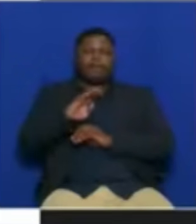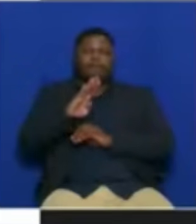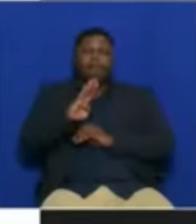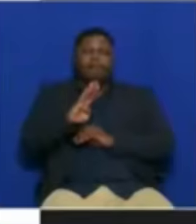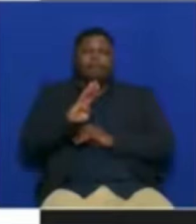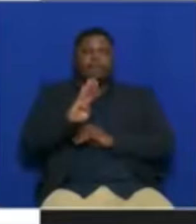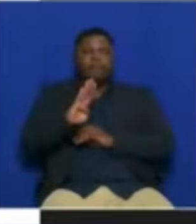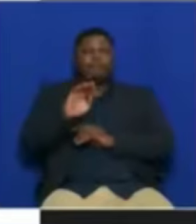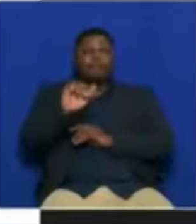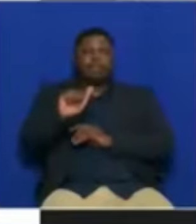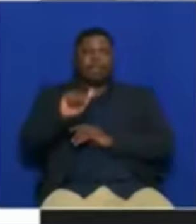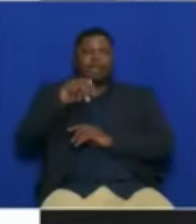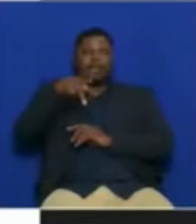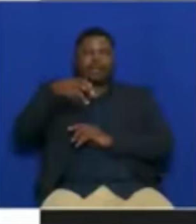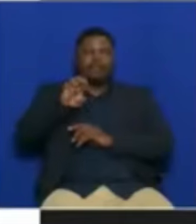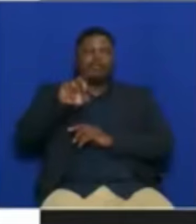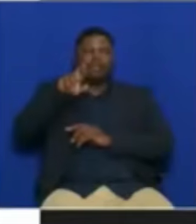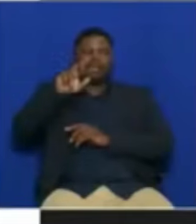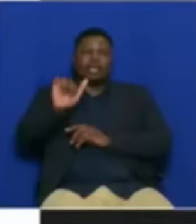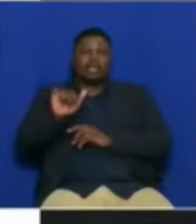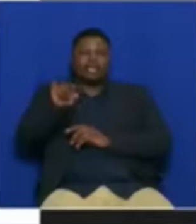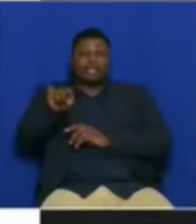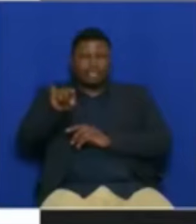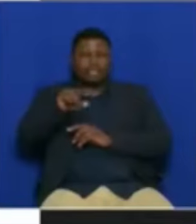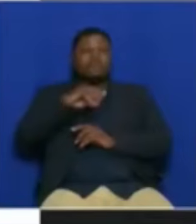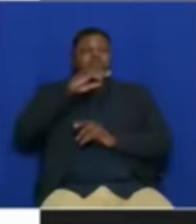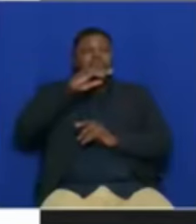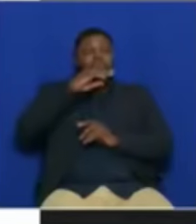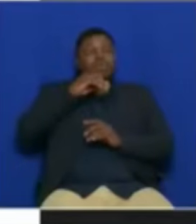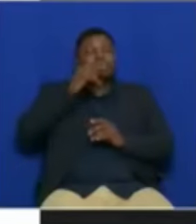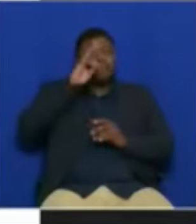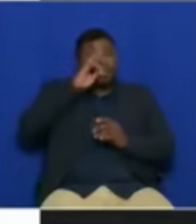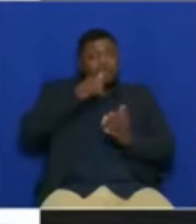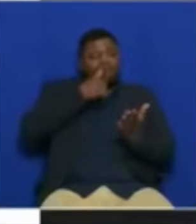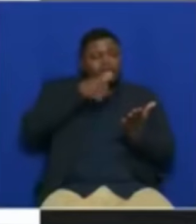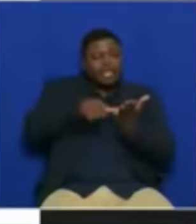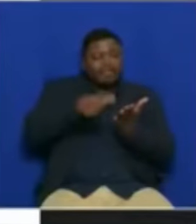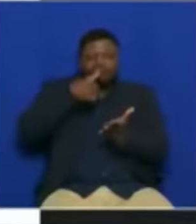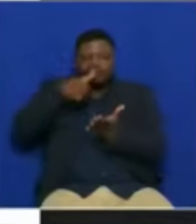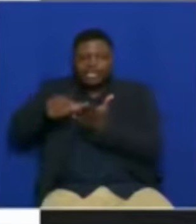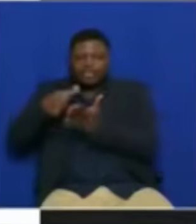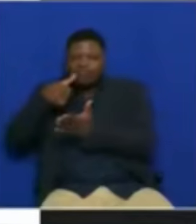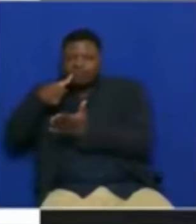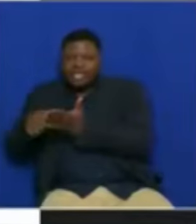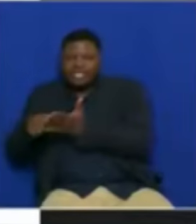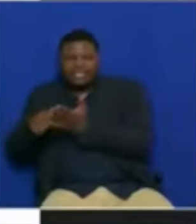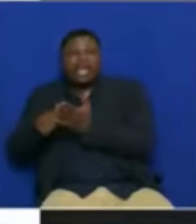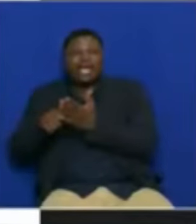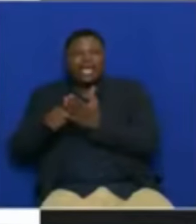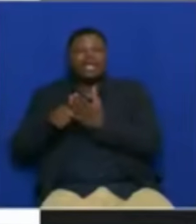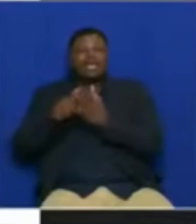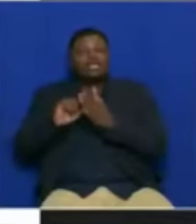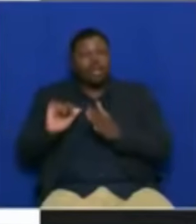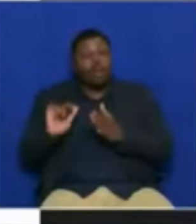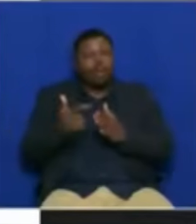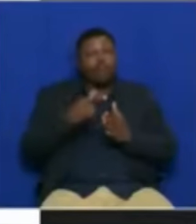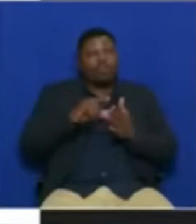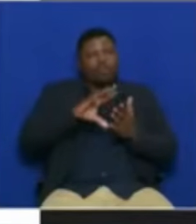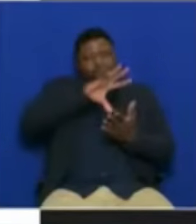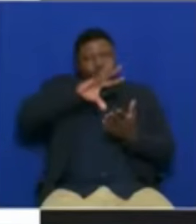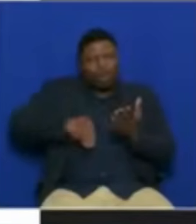All these letters are the same, if you look at them. They